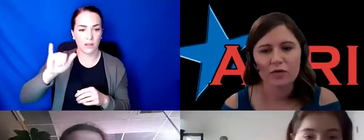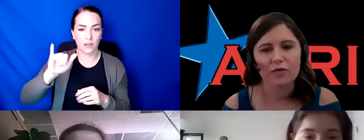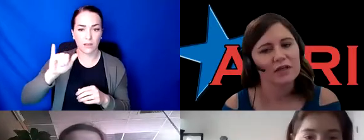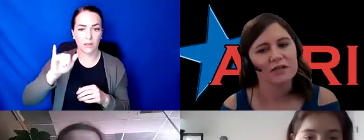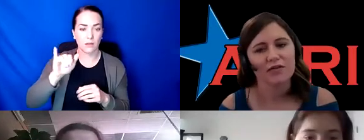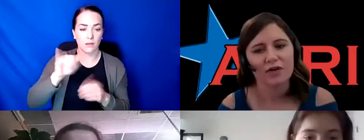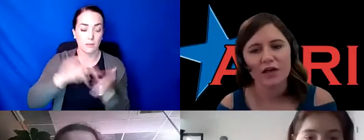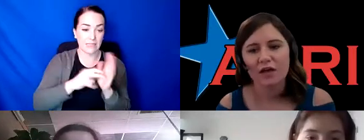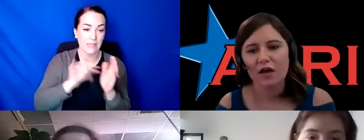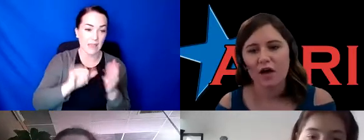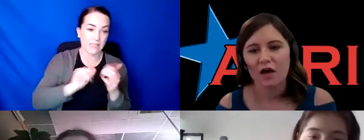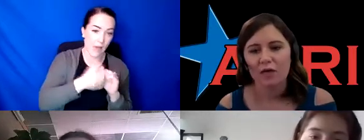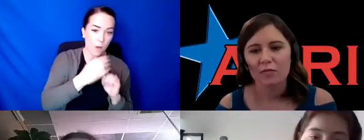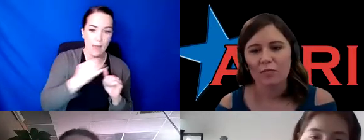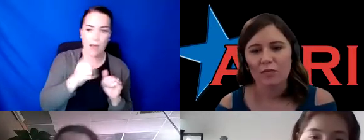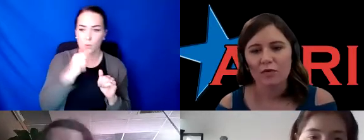and who we identify